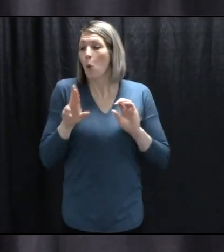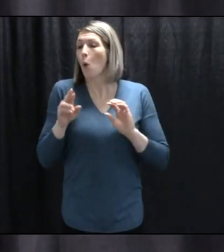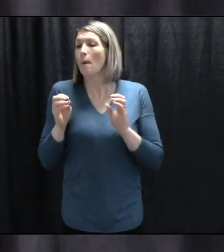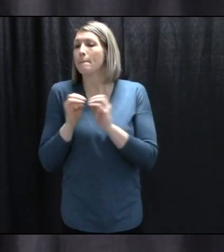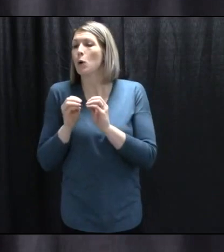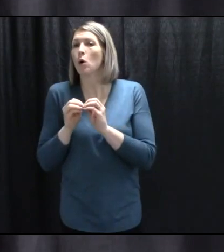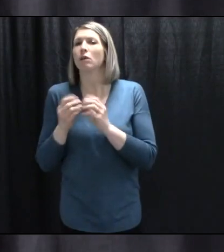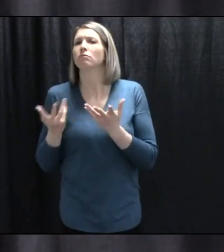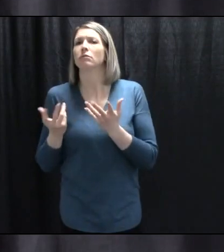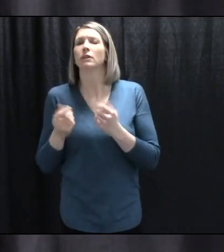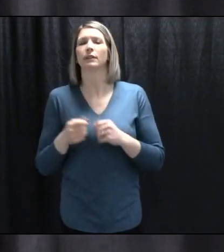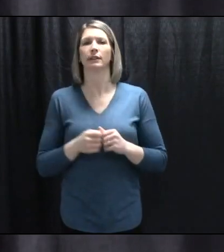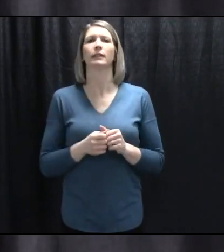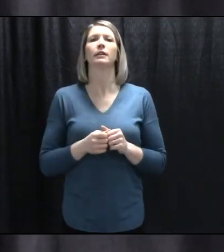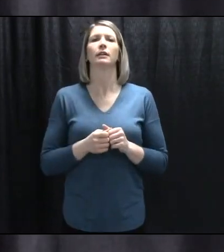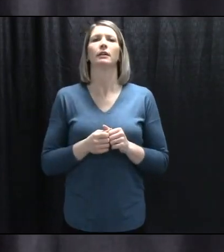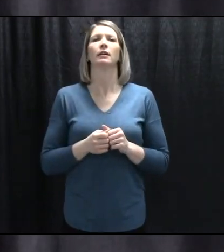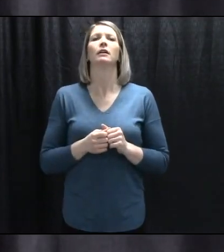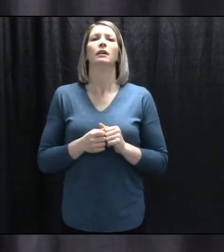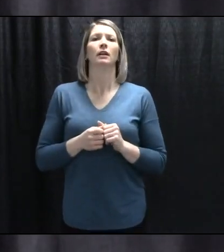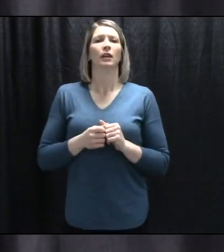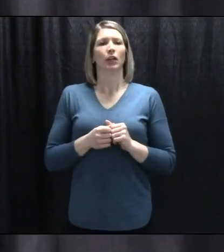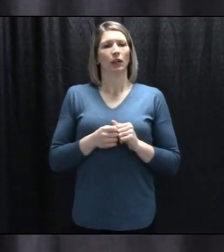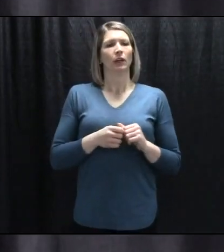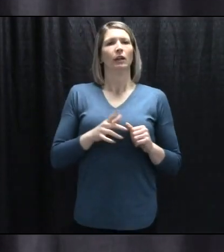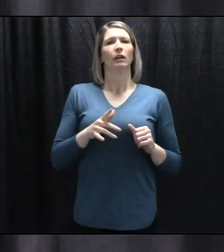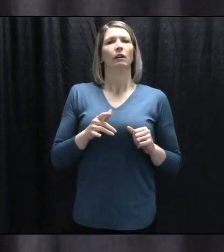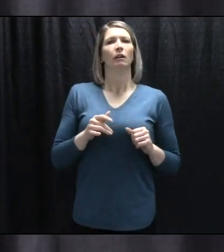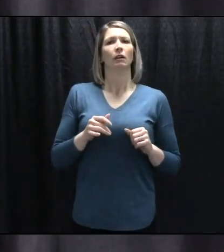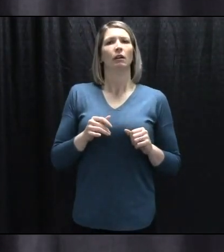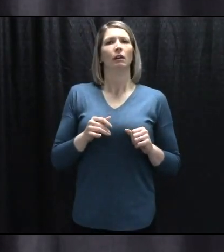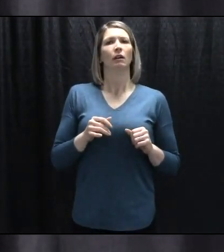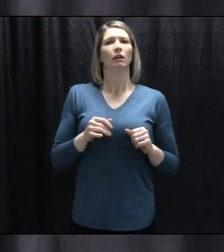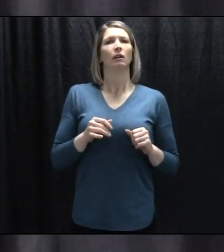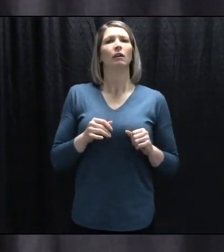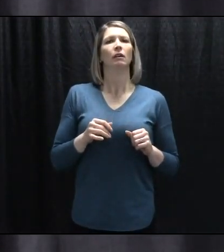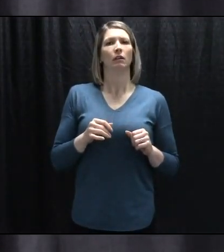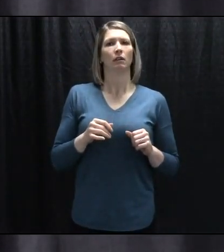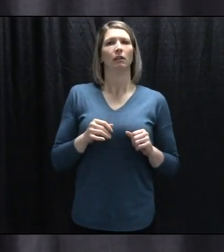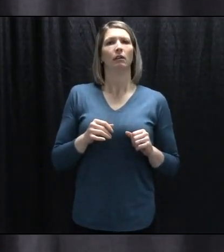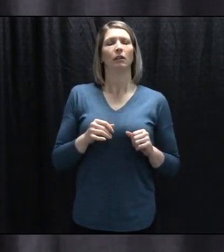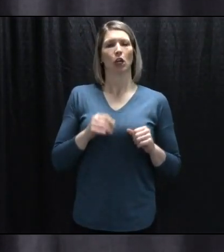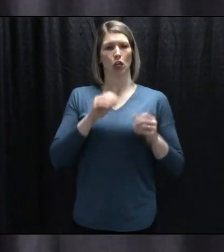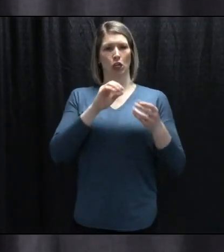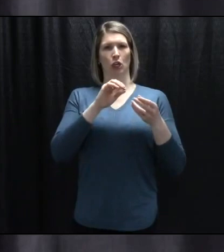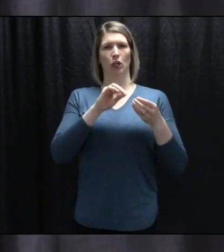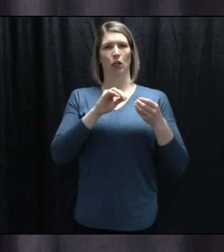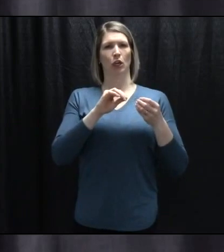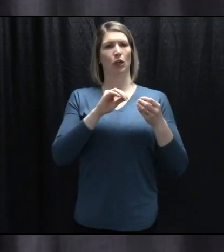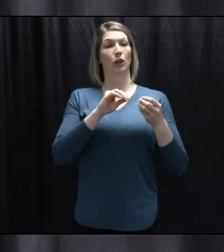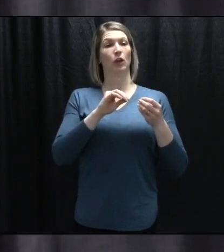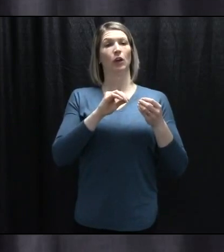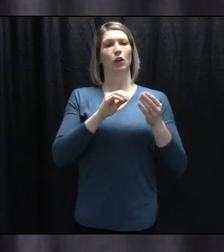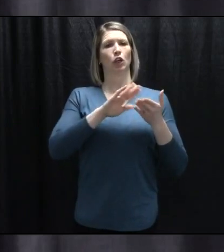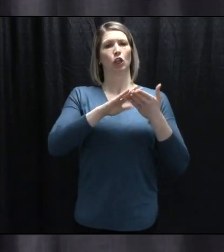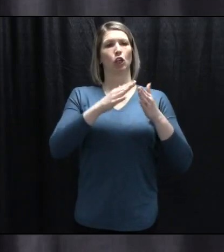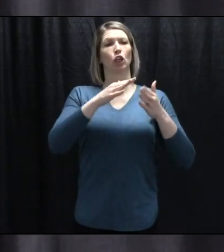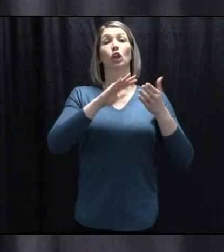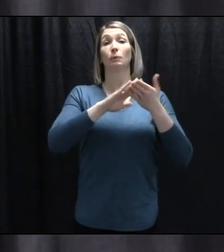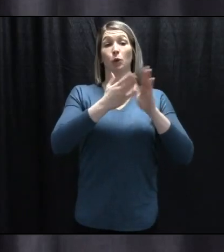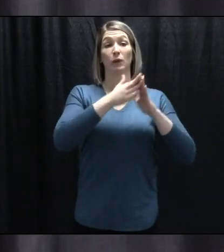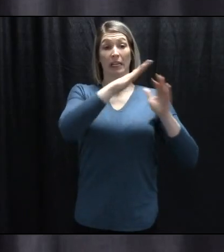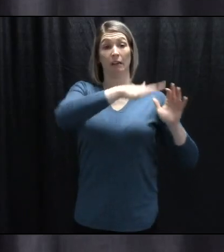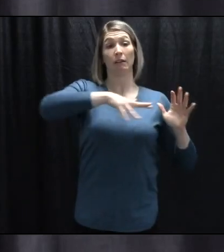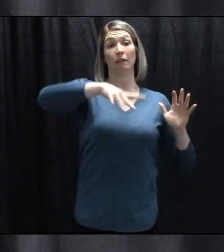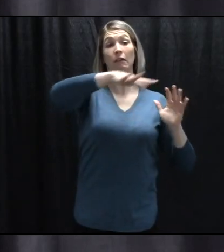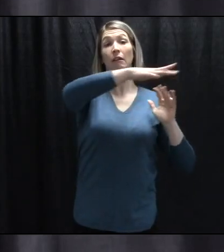So community transmission means that... Oh, that's right, that's fine. Yeah, it simply means that it's being transmitted in our